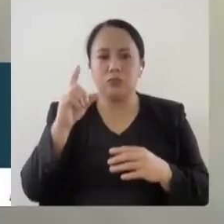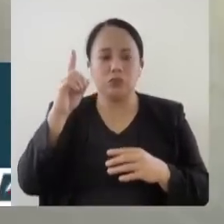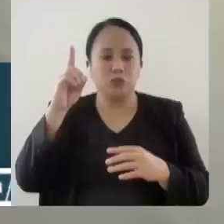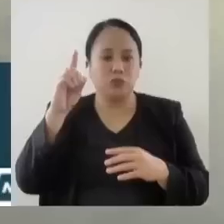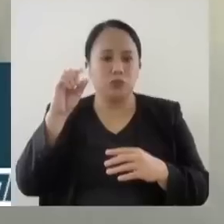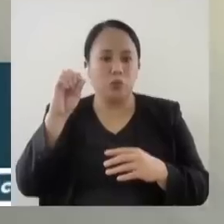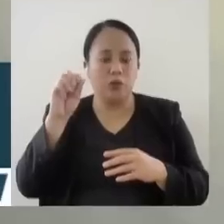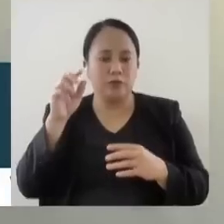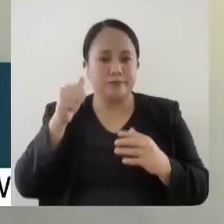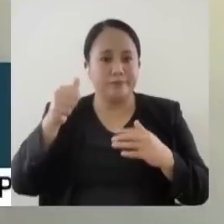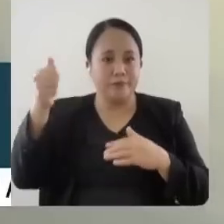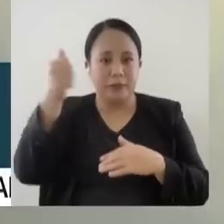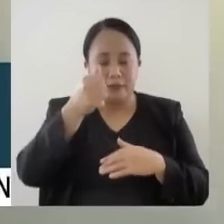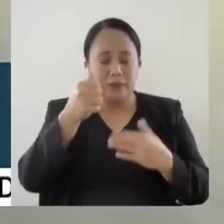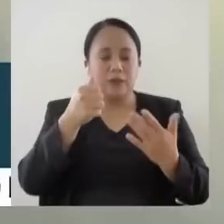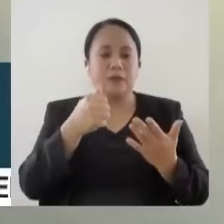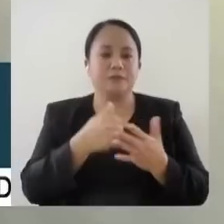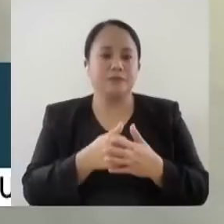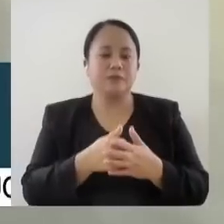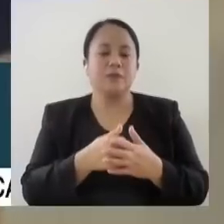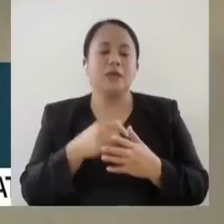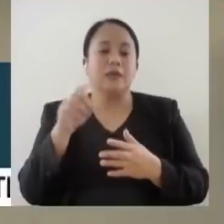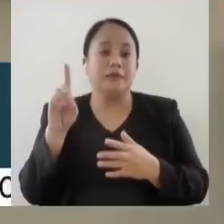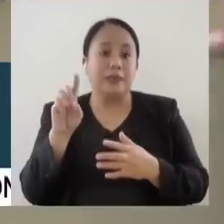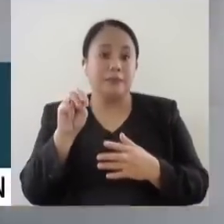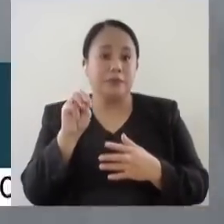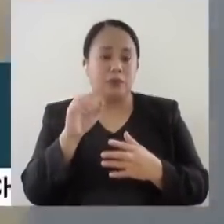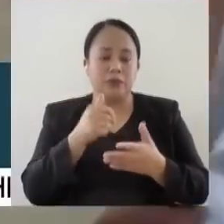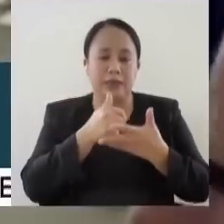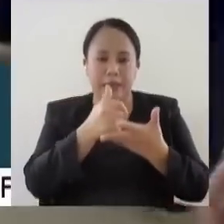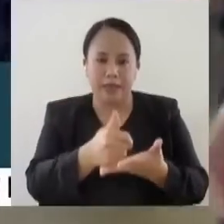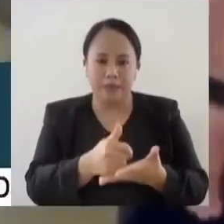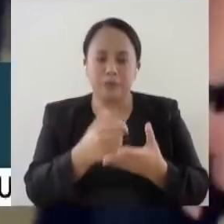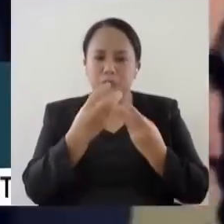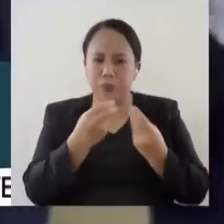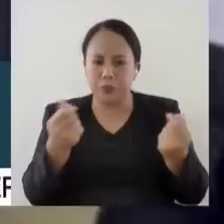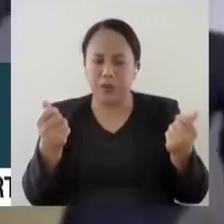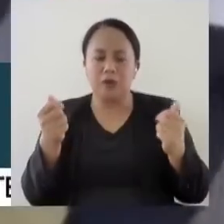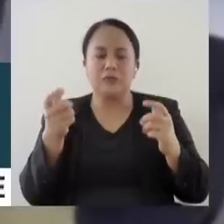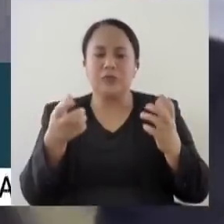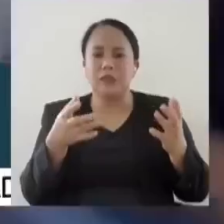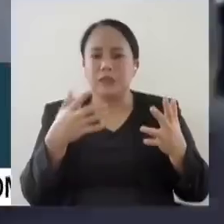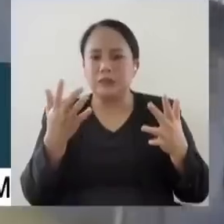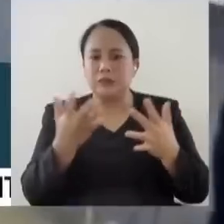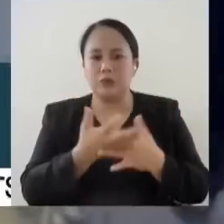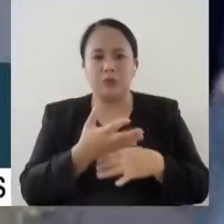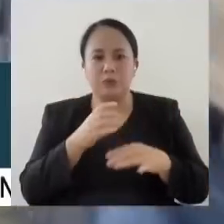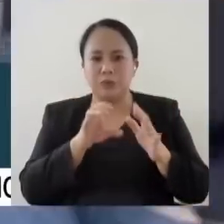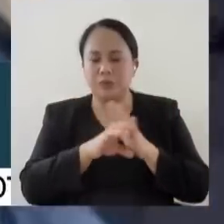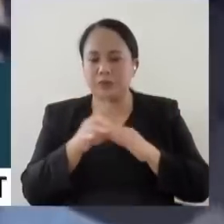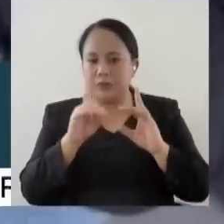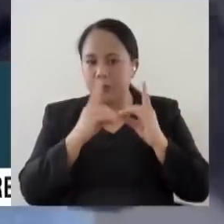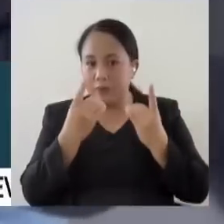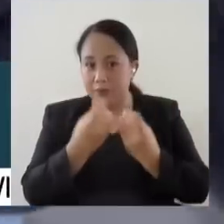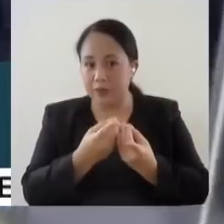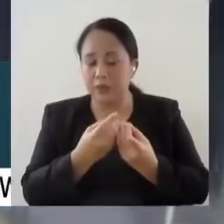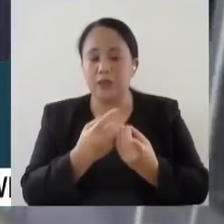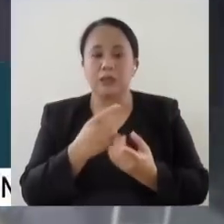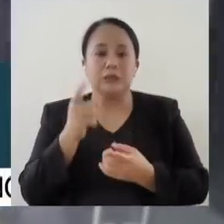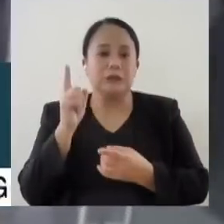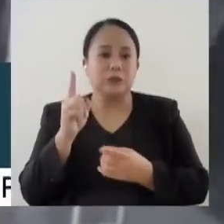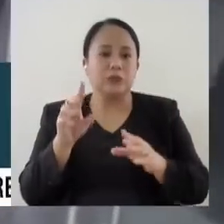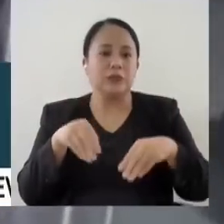Pangkog. Following DMW's intervention and resolution of her case with the Criminal Investigation Department, she was given